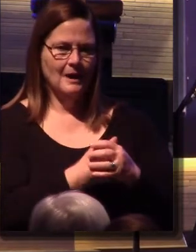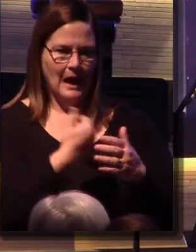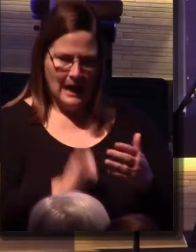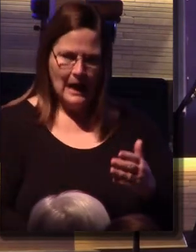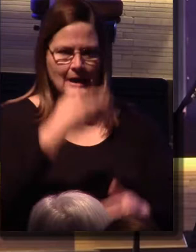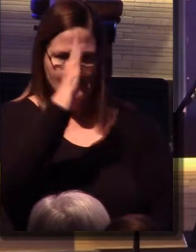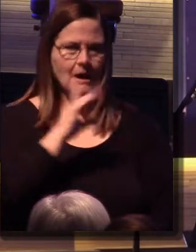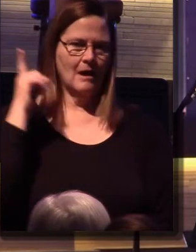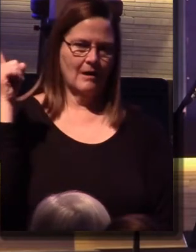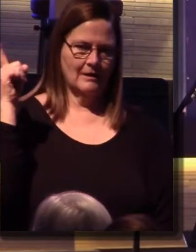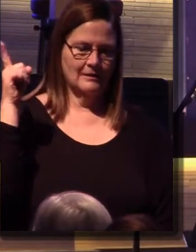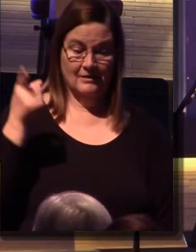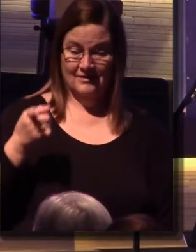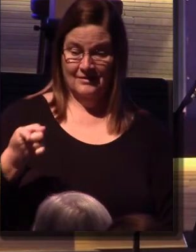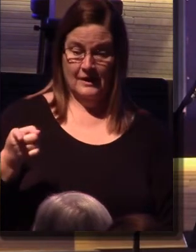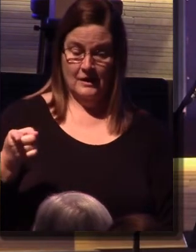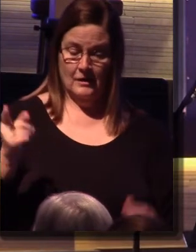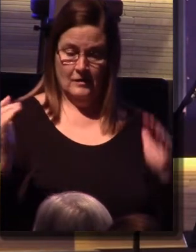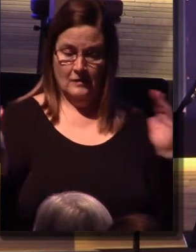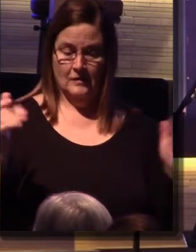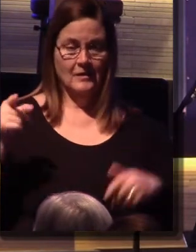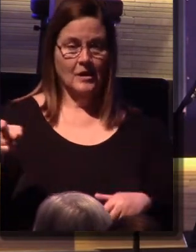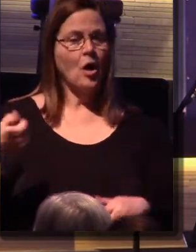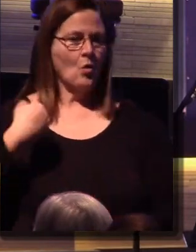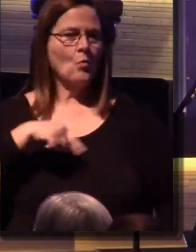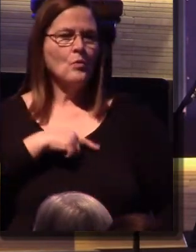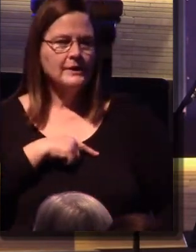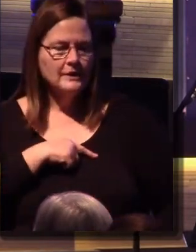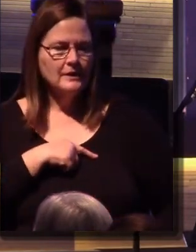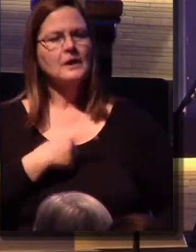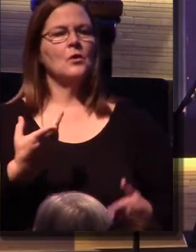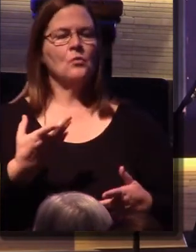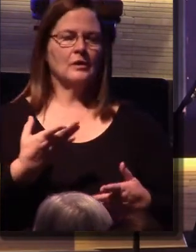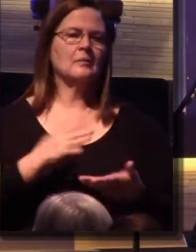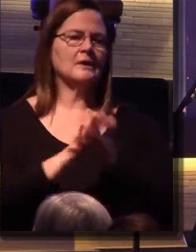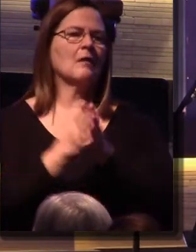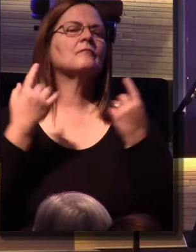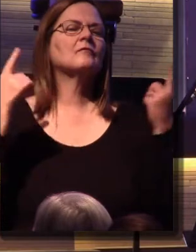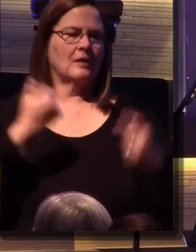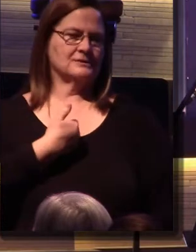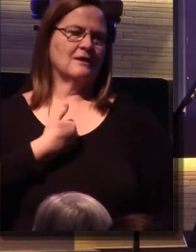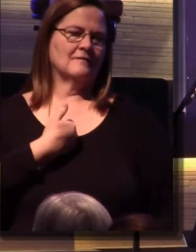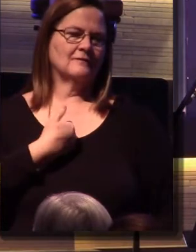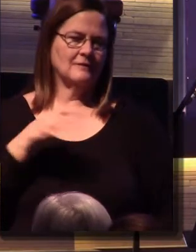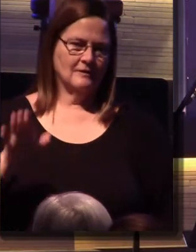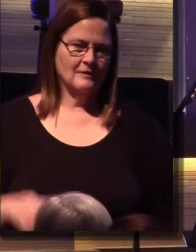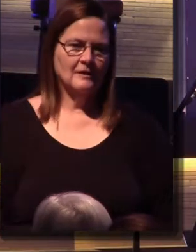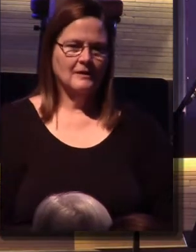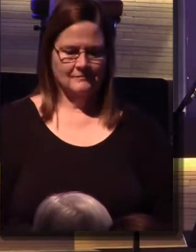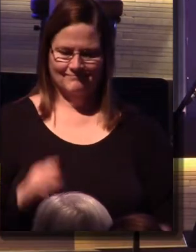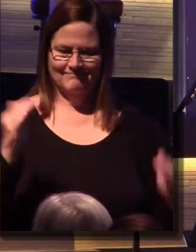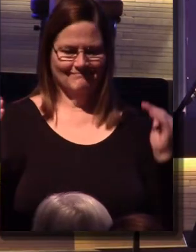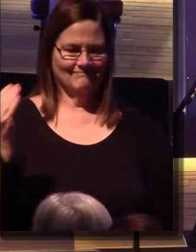I will. So here is, we will make a name for ourselves and God's plan. I will make your name